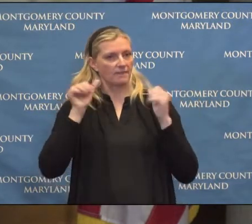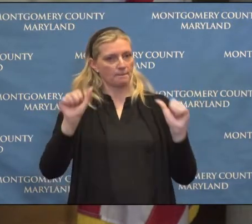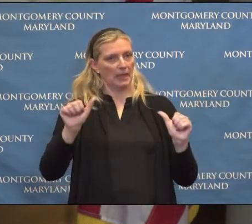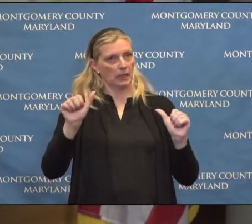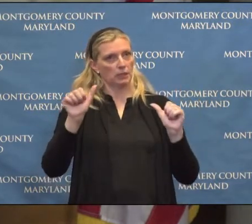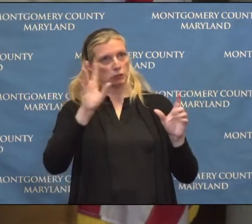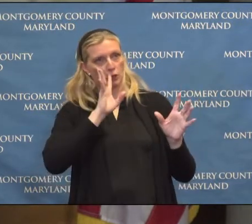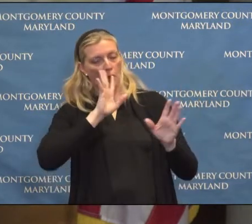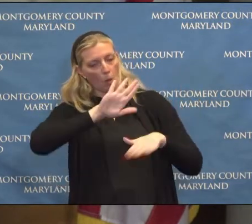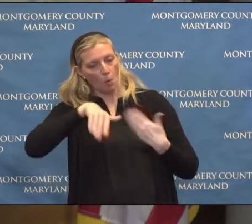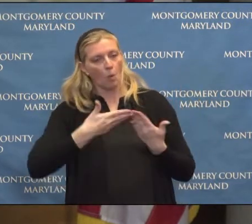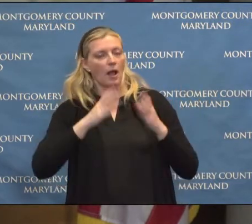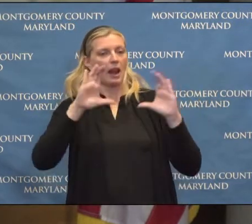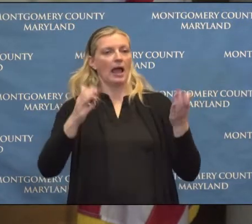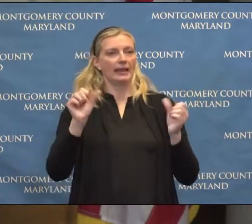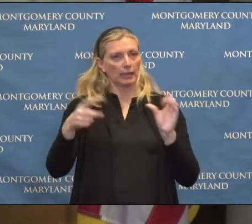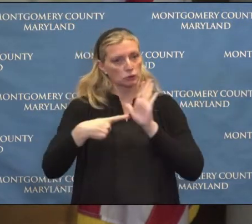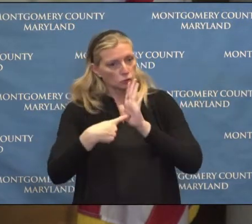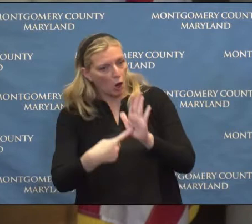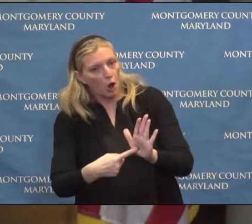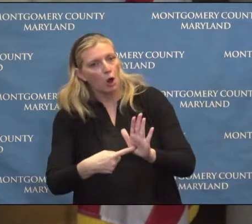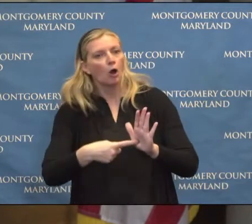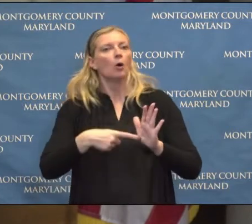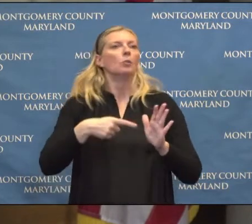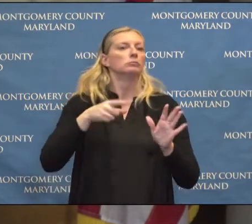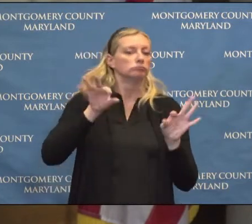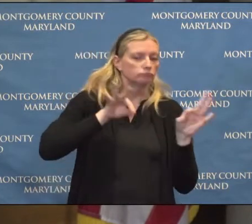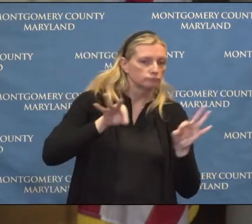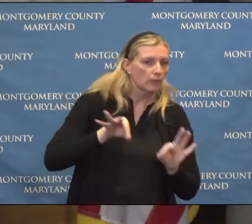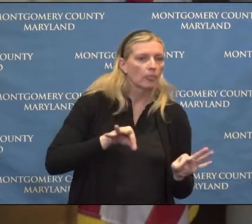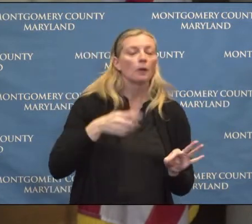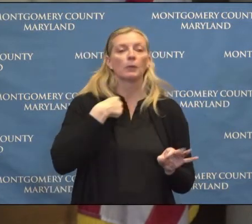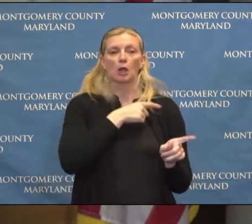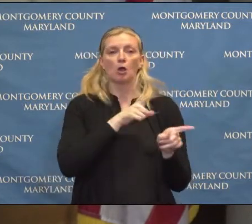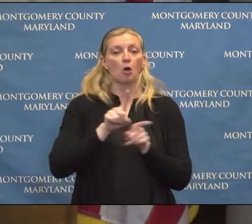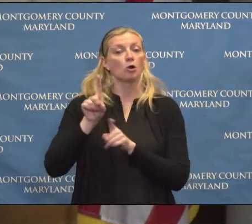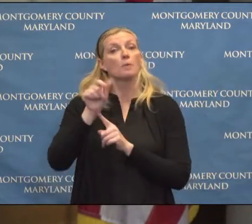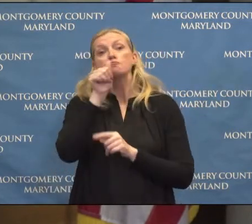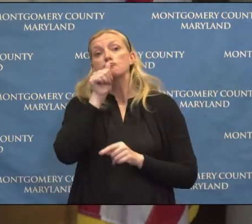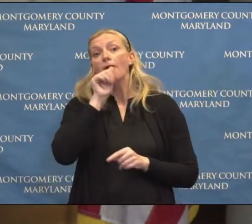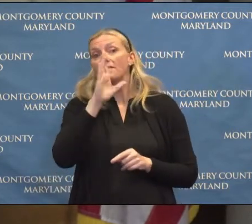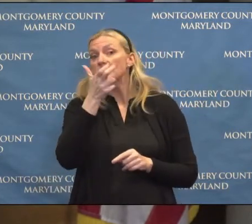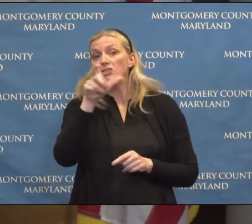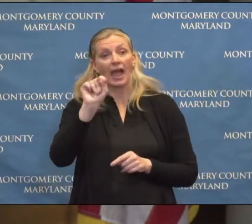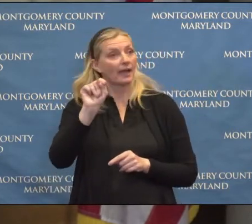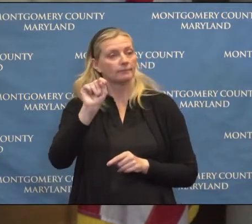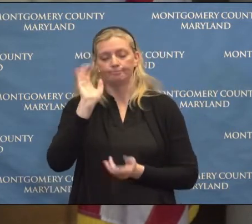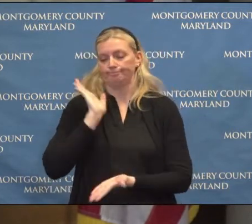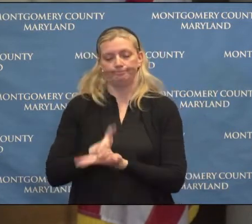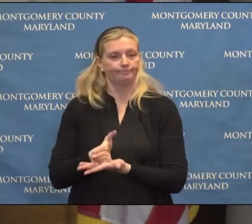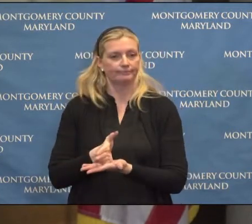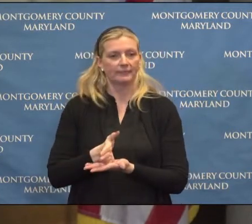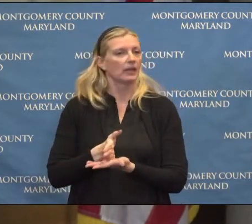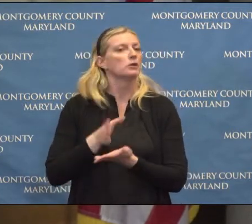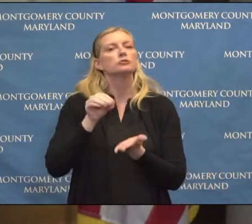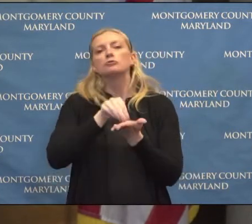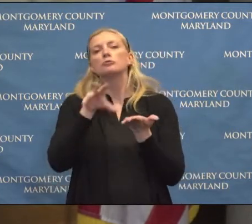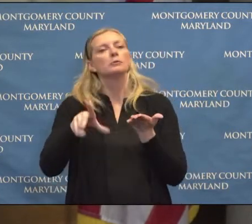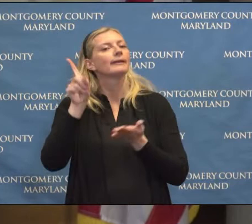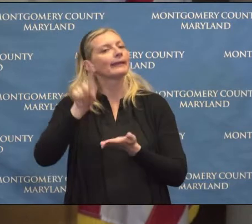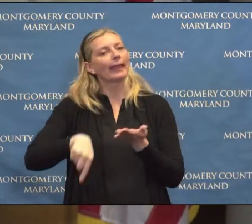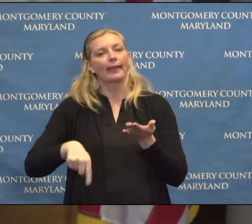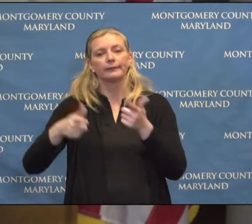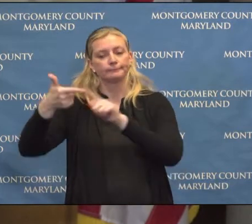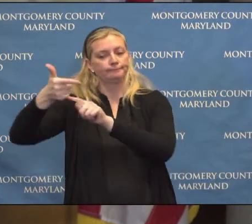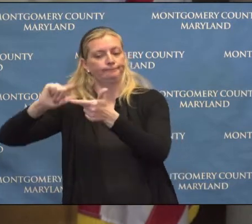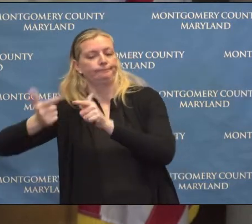demonstrate something or show something. We've disabled the private chat so students cannot be talking just to one other student in the class